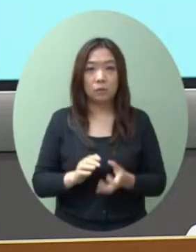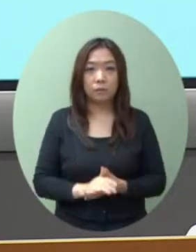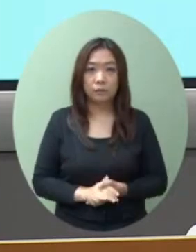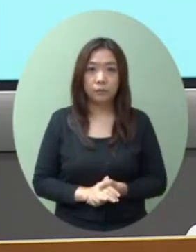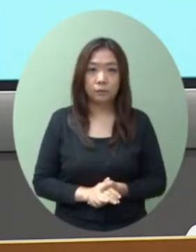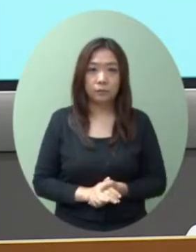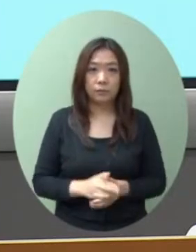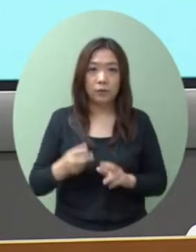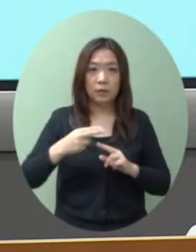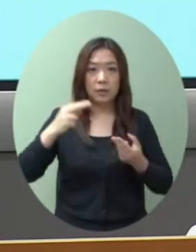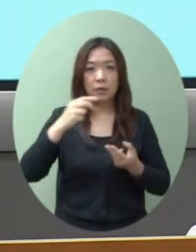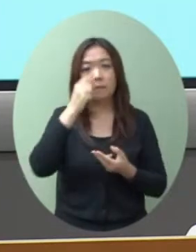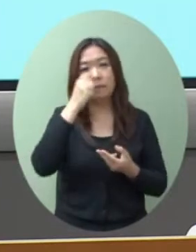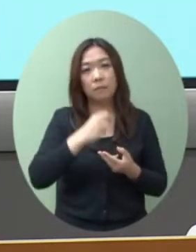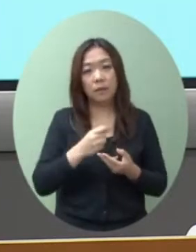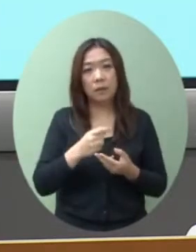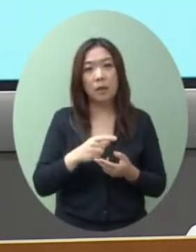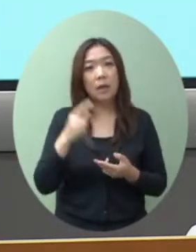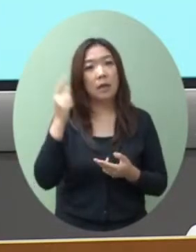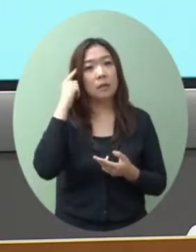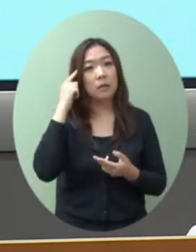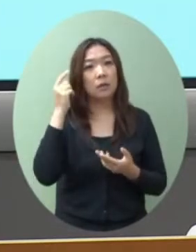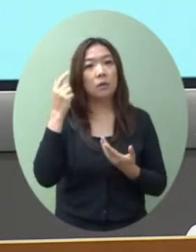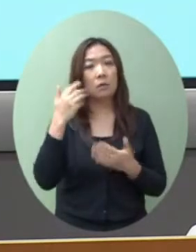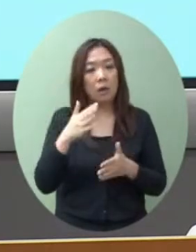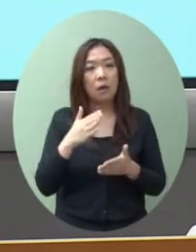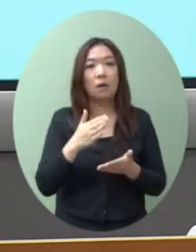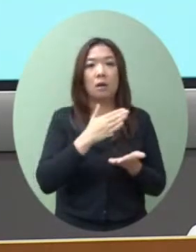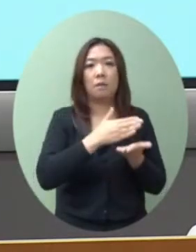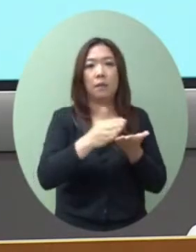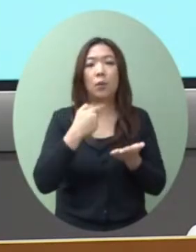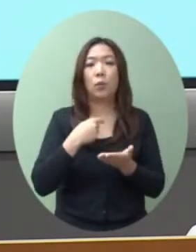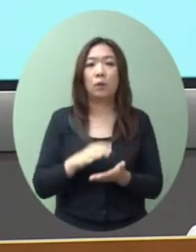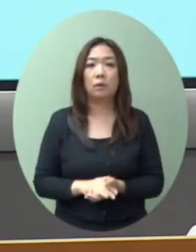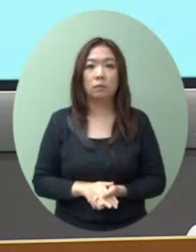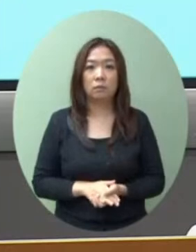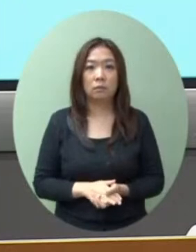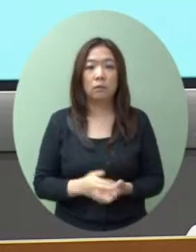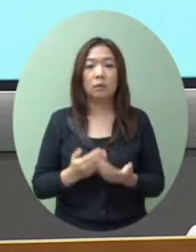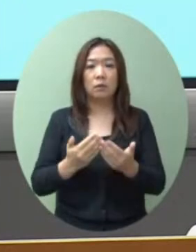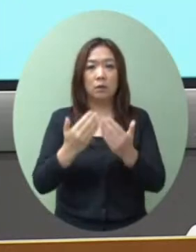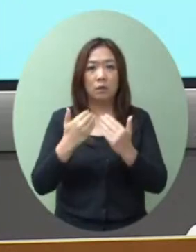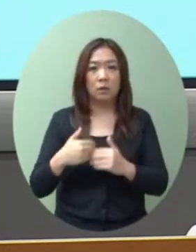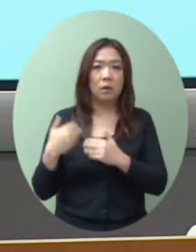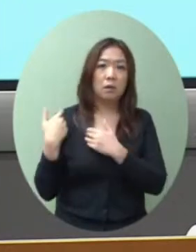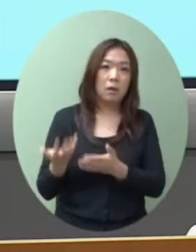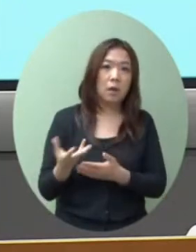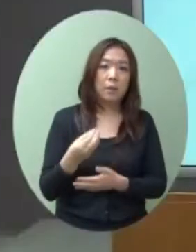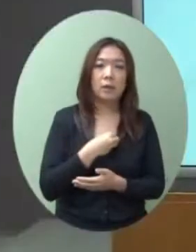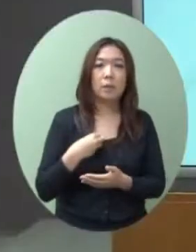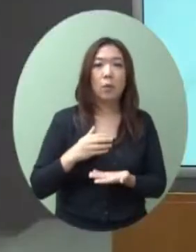Now, the issuance of the red and yellow code would be